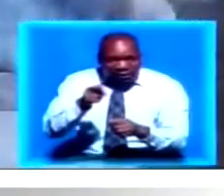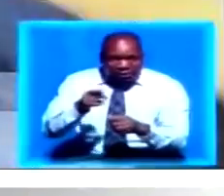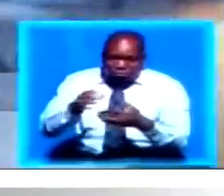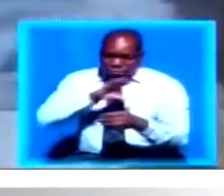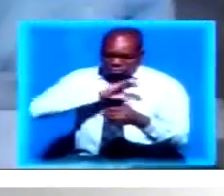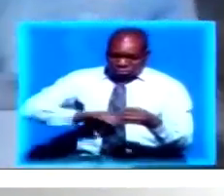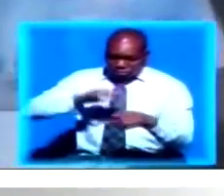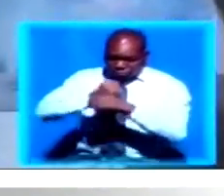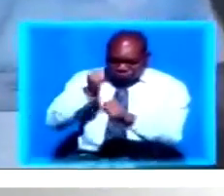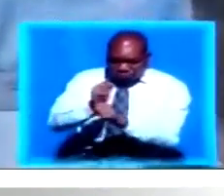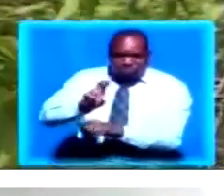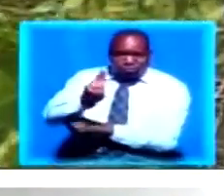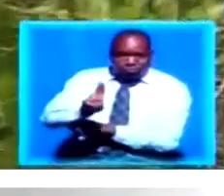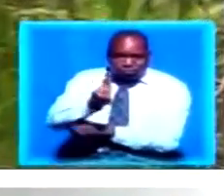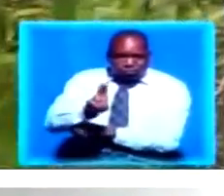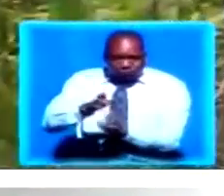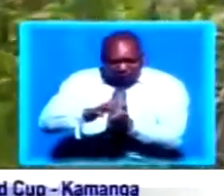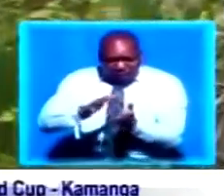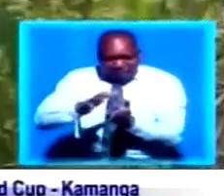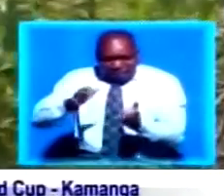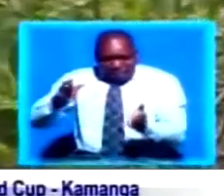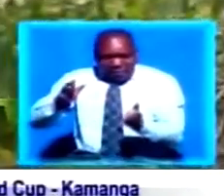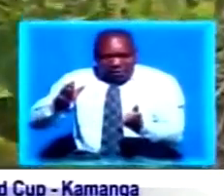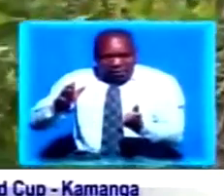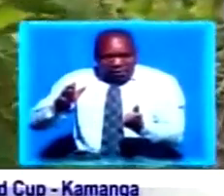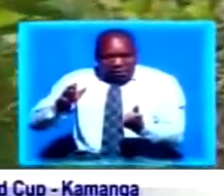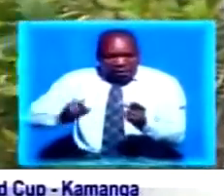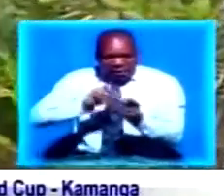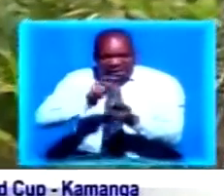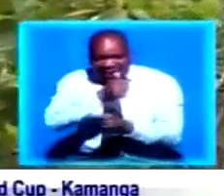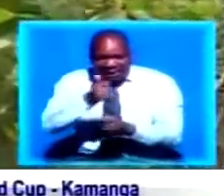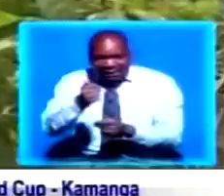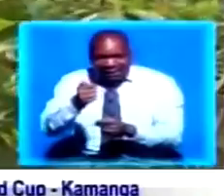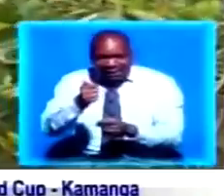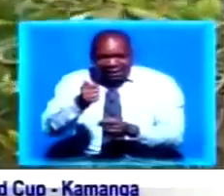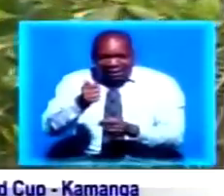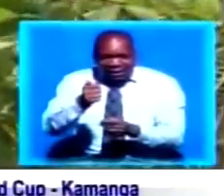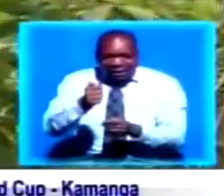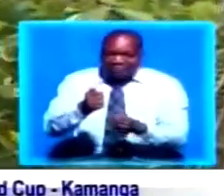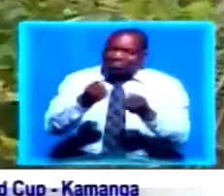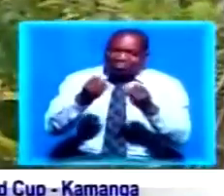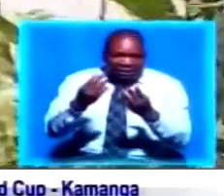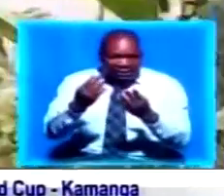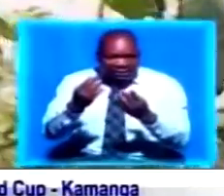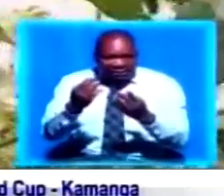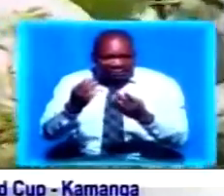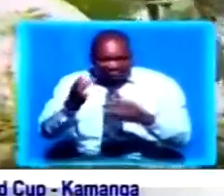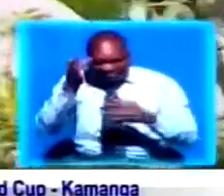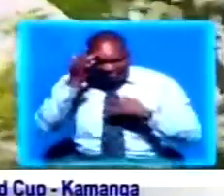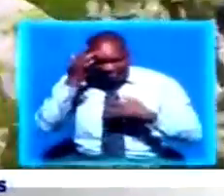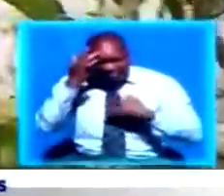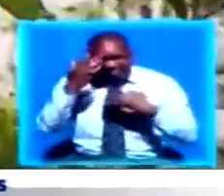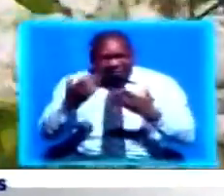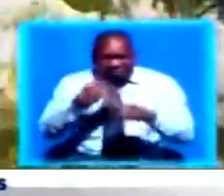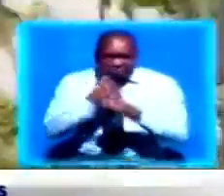is increasing. However, the crop, like any other, is being affected by a number of diseases, causing a